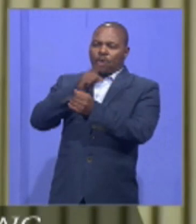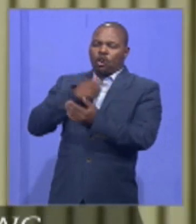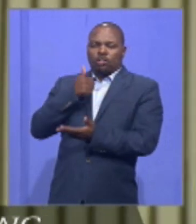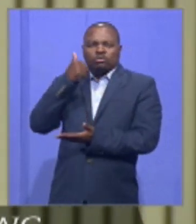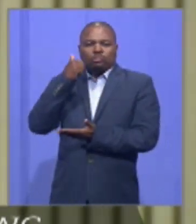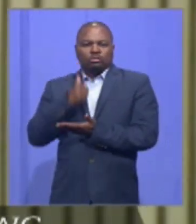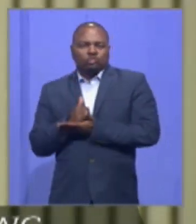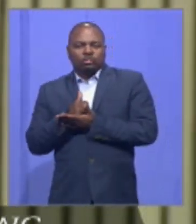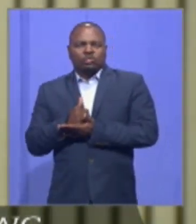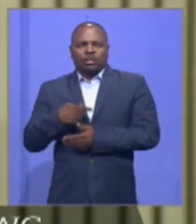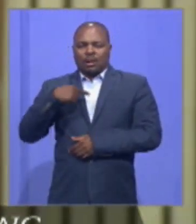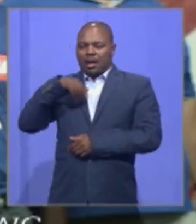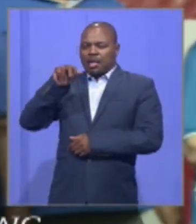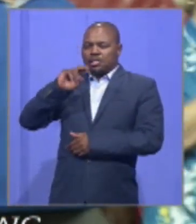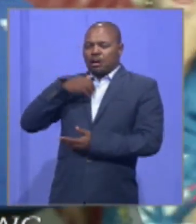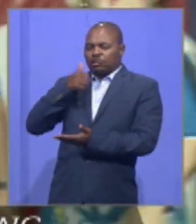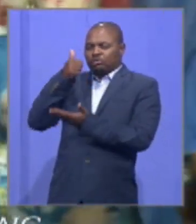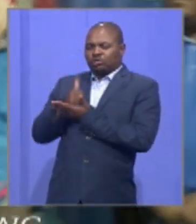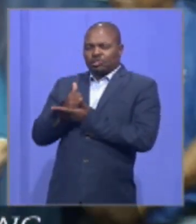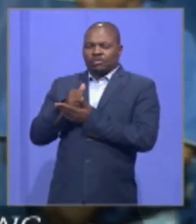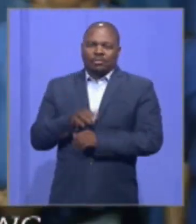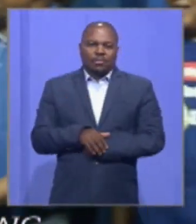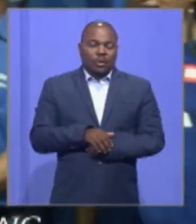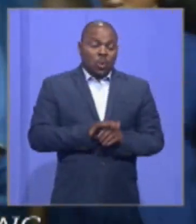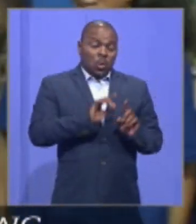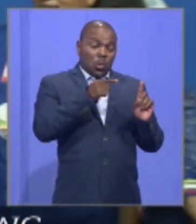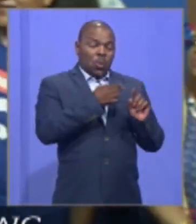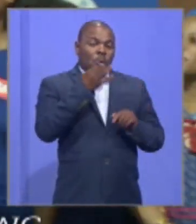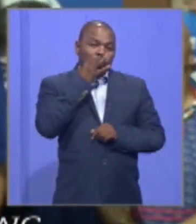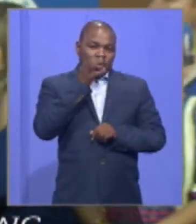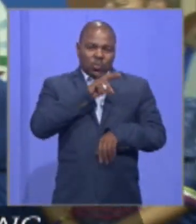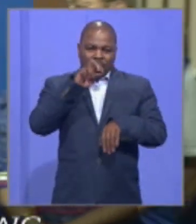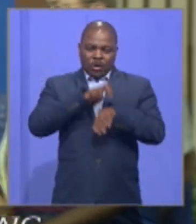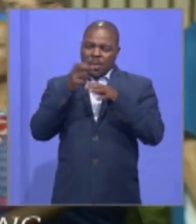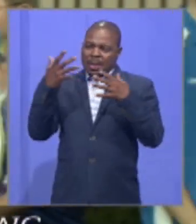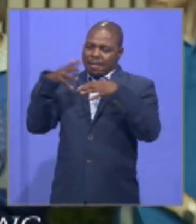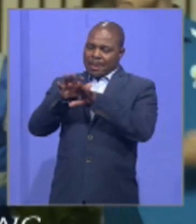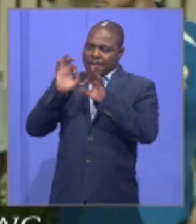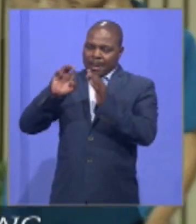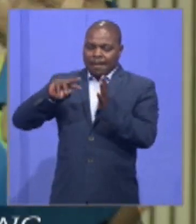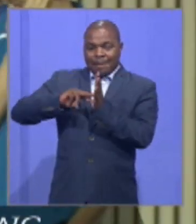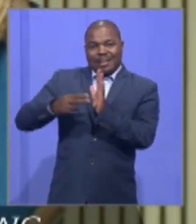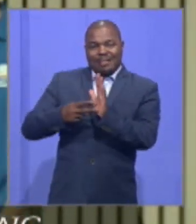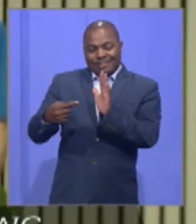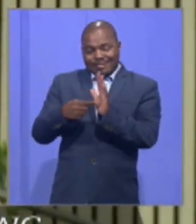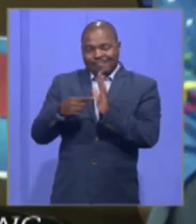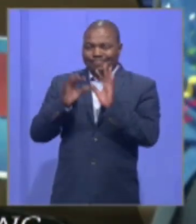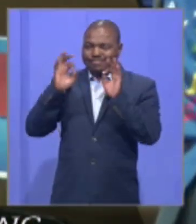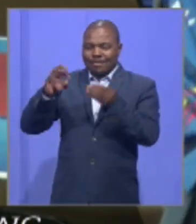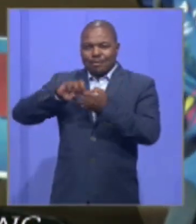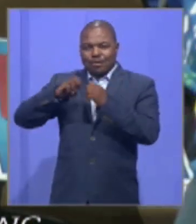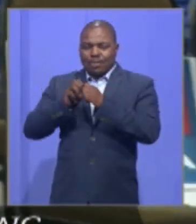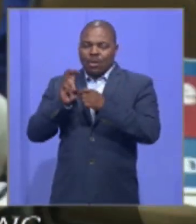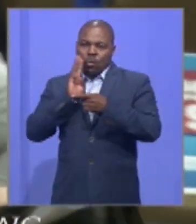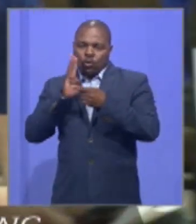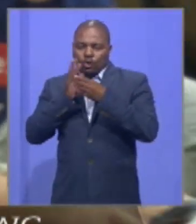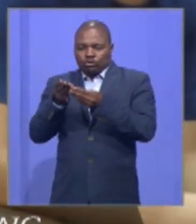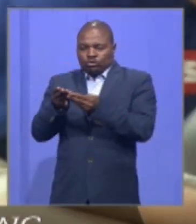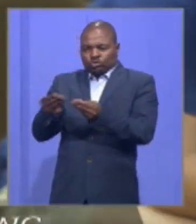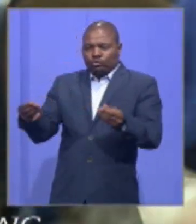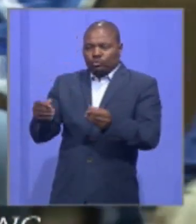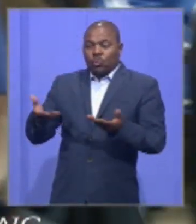I sit in the AG. Meyer a re go tshwanetse ga tsengwa tirisong leano le legolo la go rarabolola mathata a metsi kwa